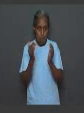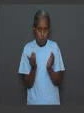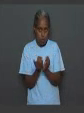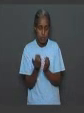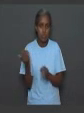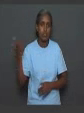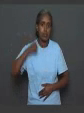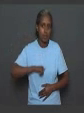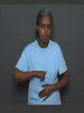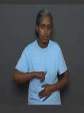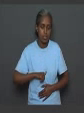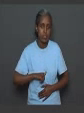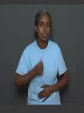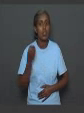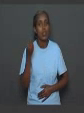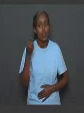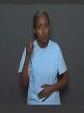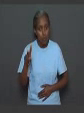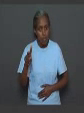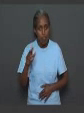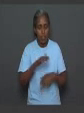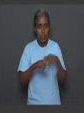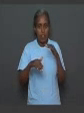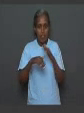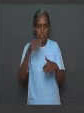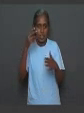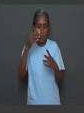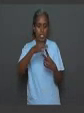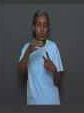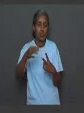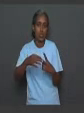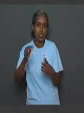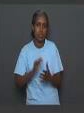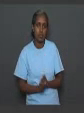bag, 12 are favorable choices.